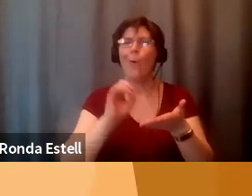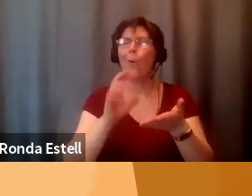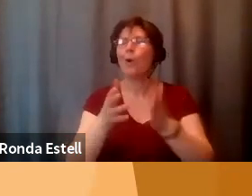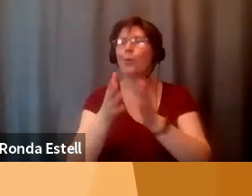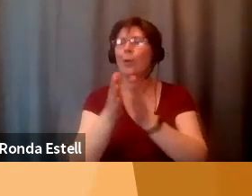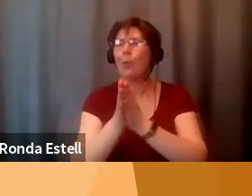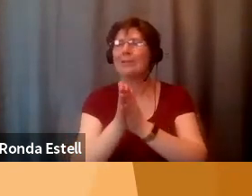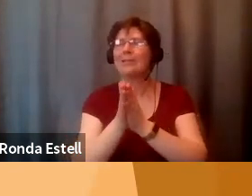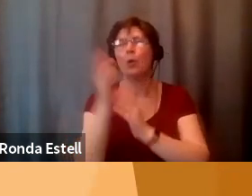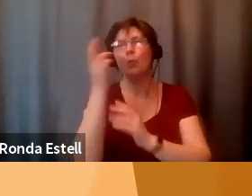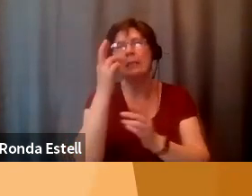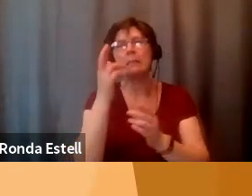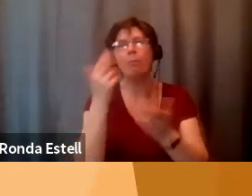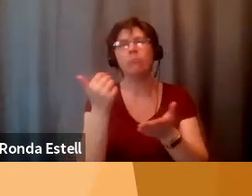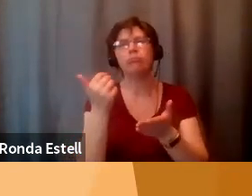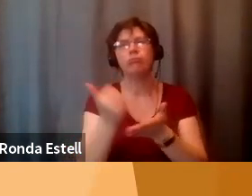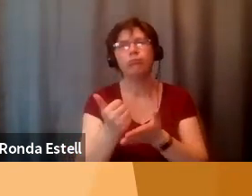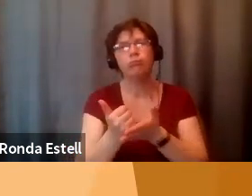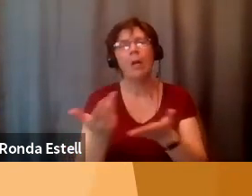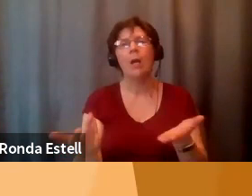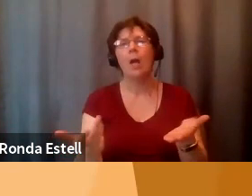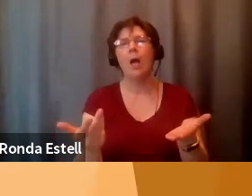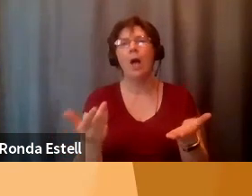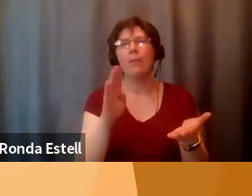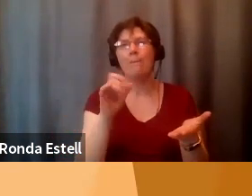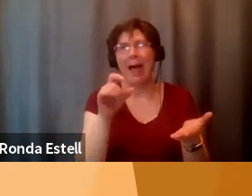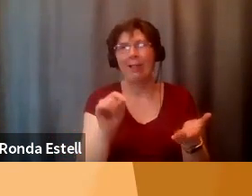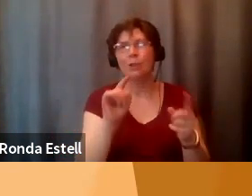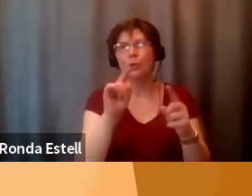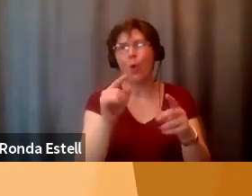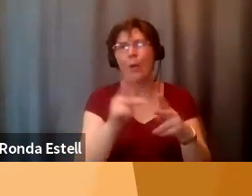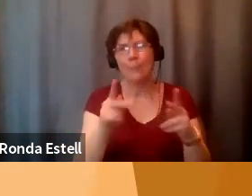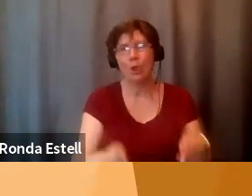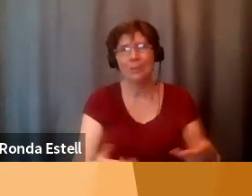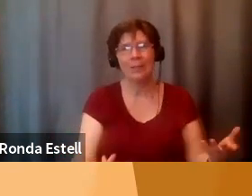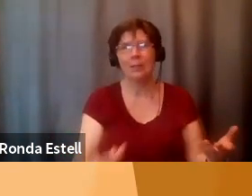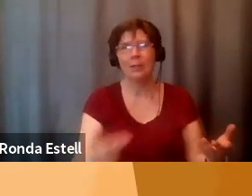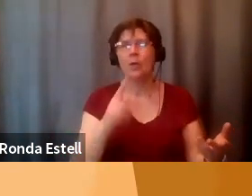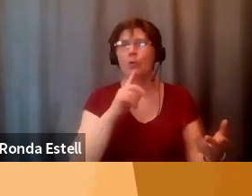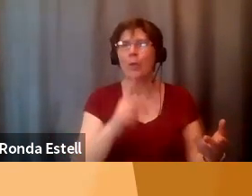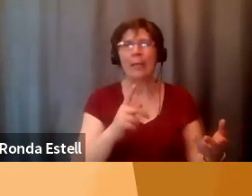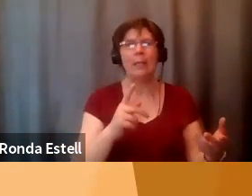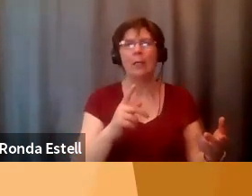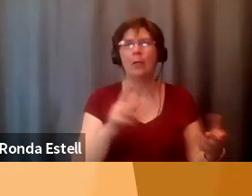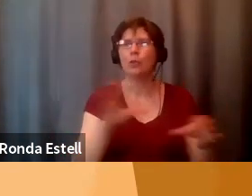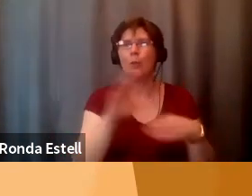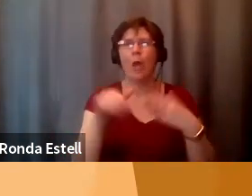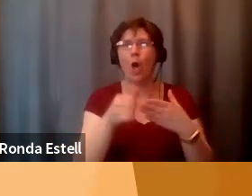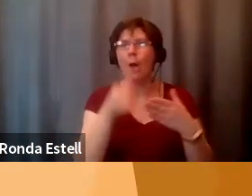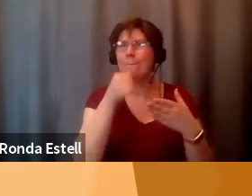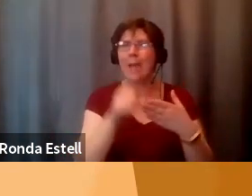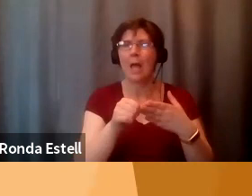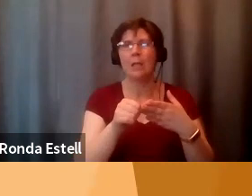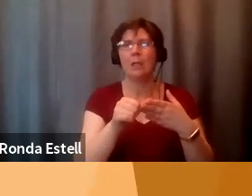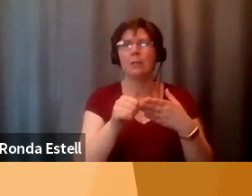reasonable accommodation at the ballot if you choose to go in person, which this year we are doing all mail-in ballots. So the